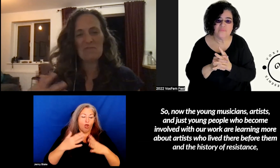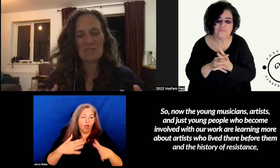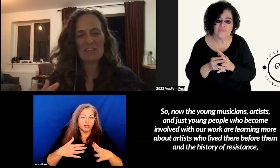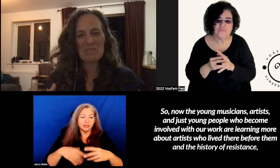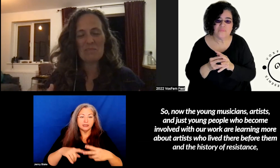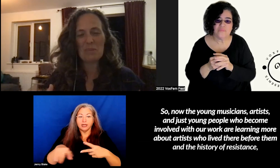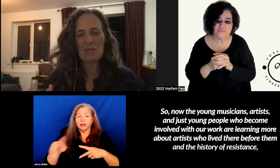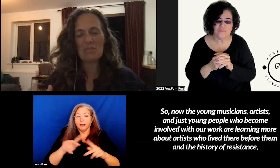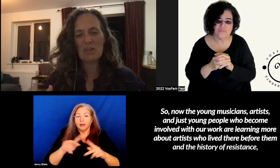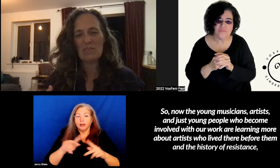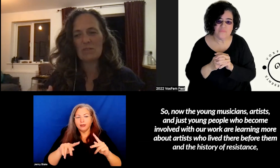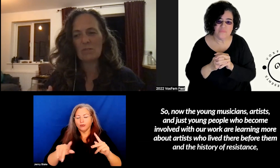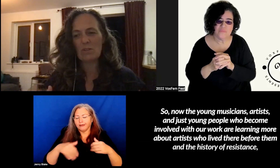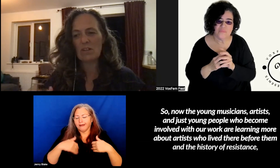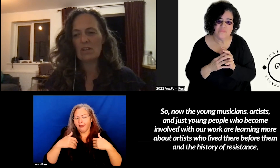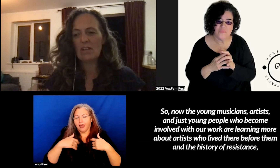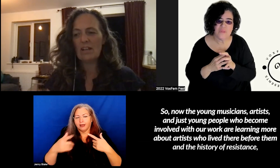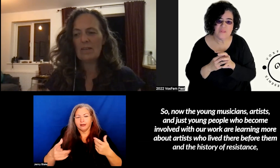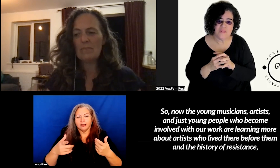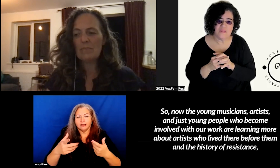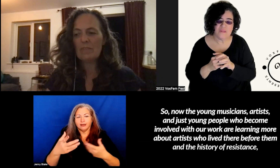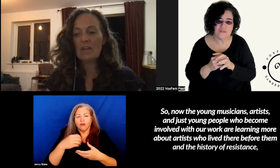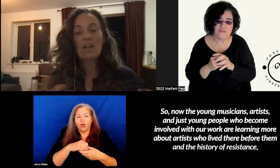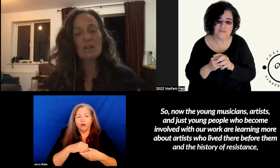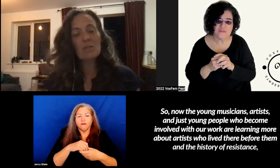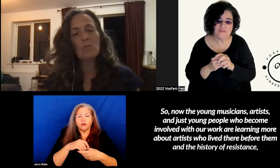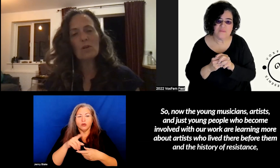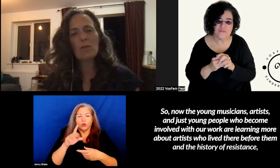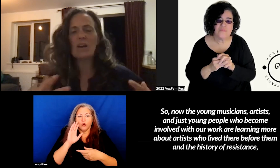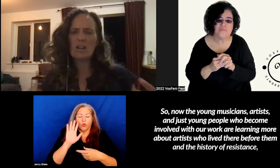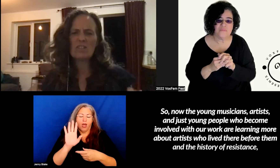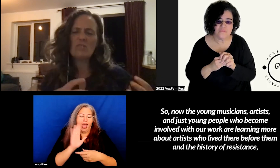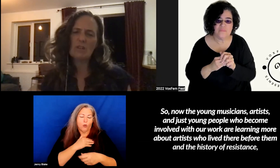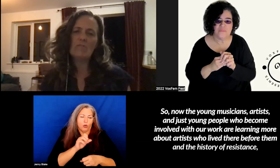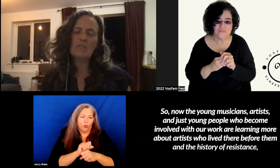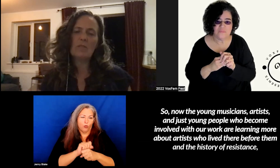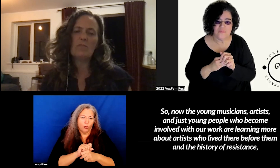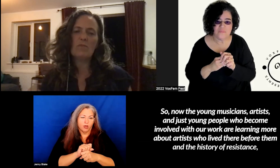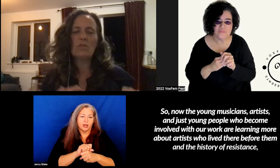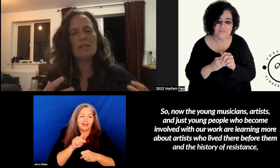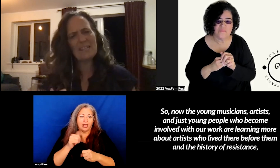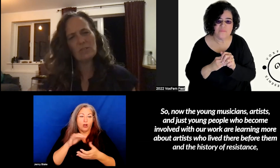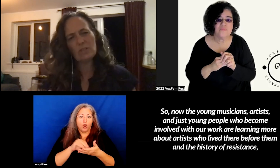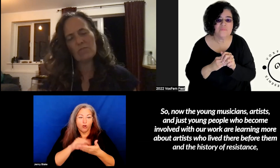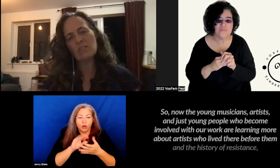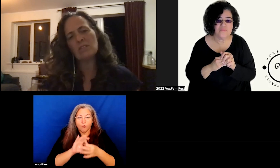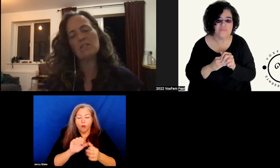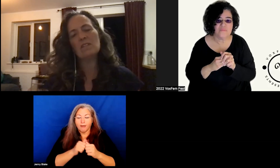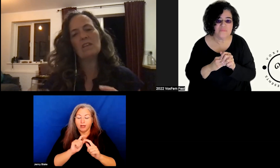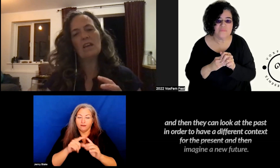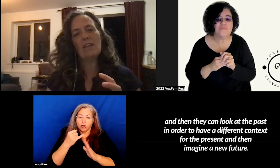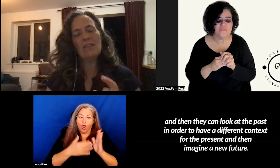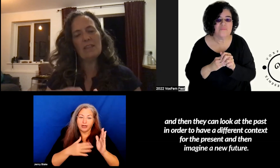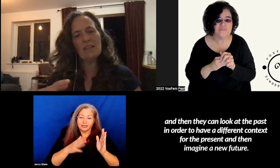who become involved with our work are learning more about artists who lived there before them and the history of